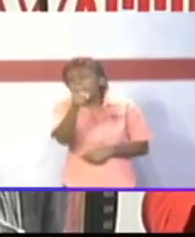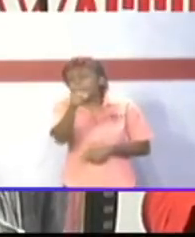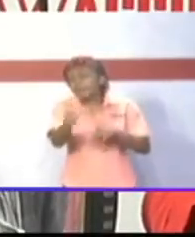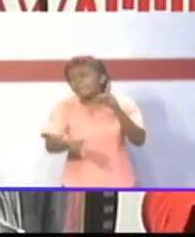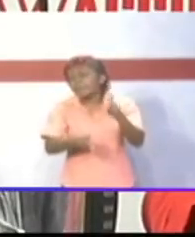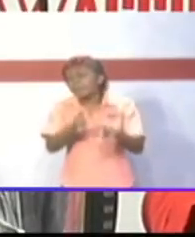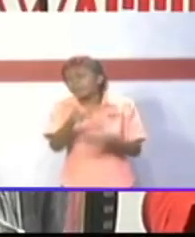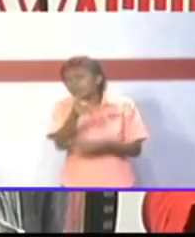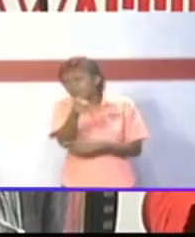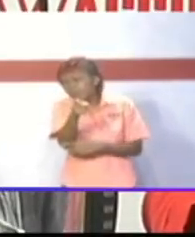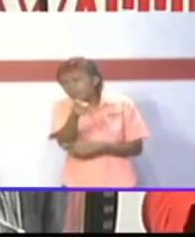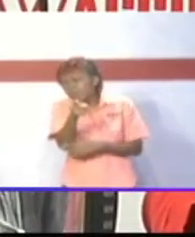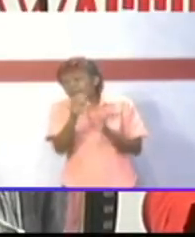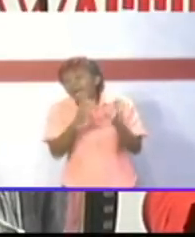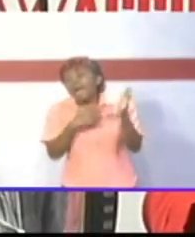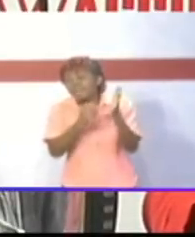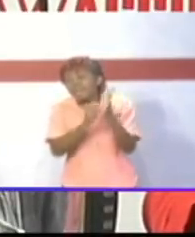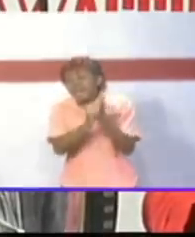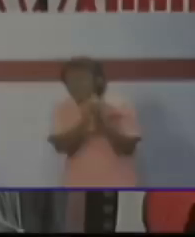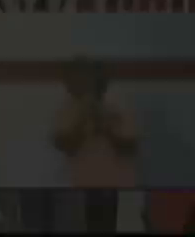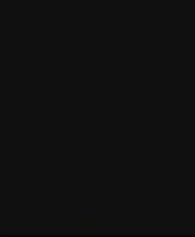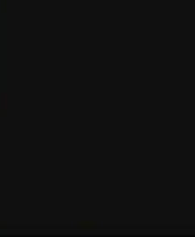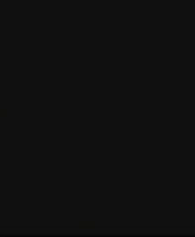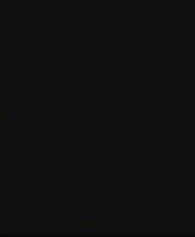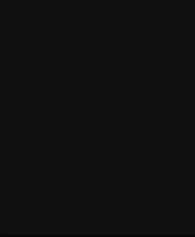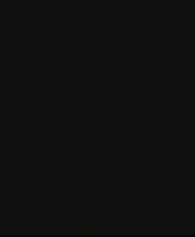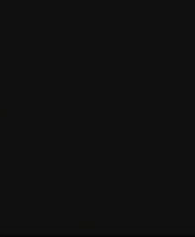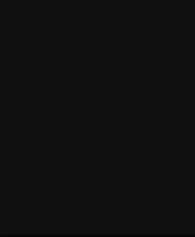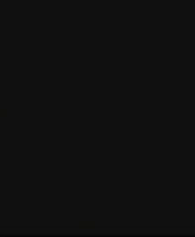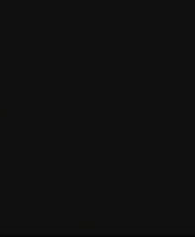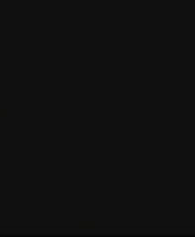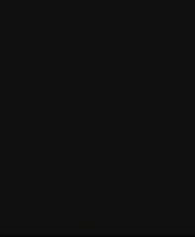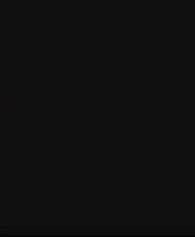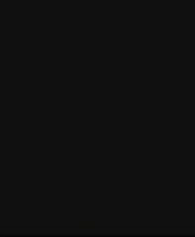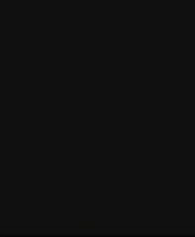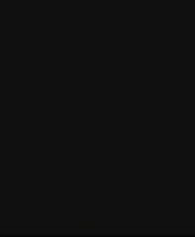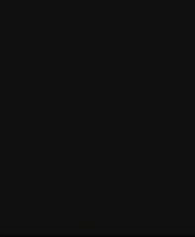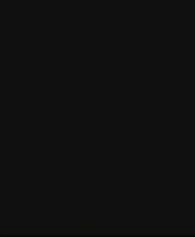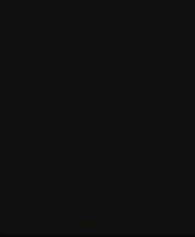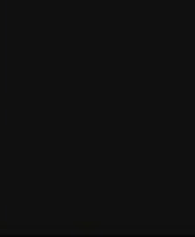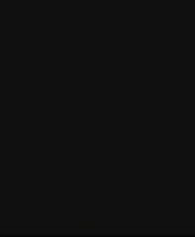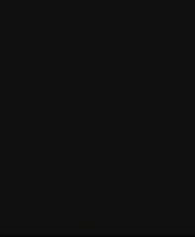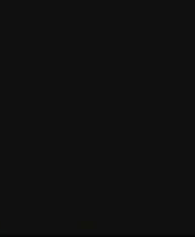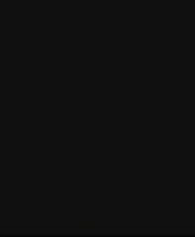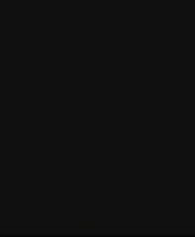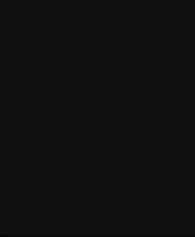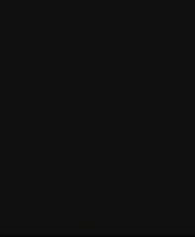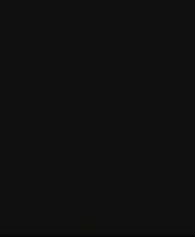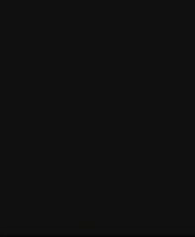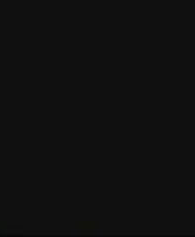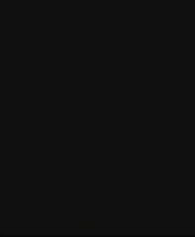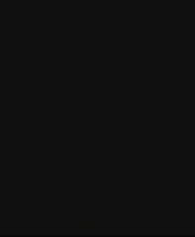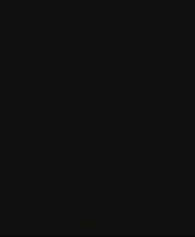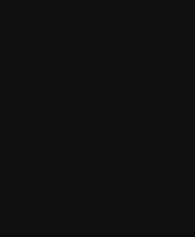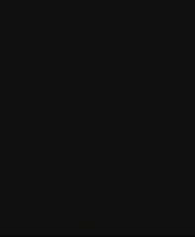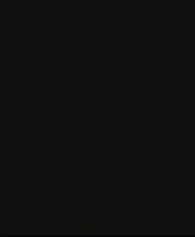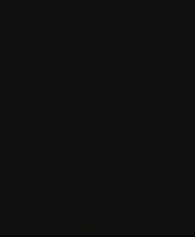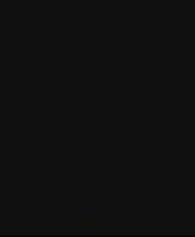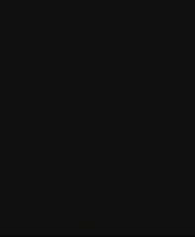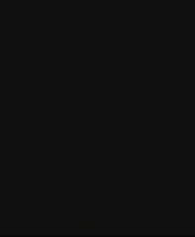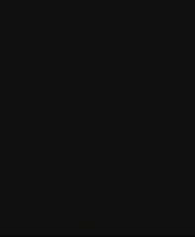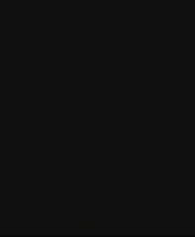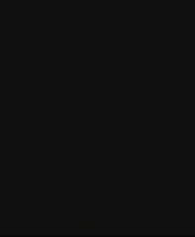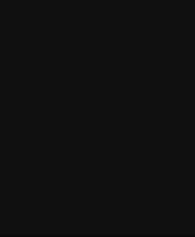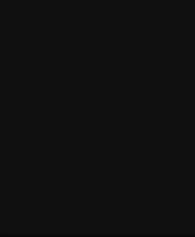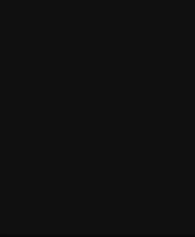active cancers. If you can leave this slide up, please. Persons with active cancers, that is